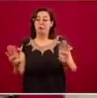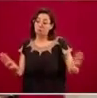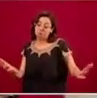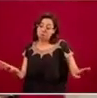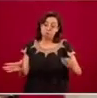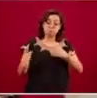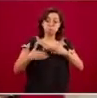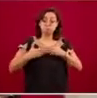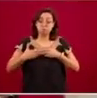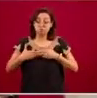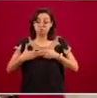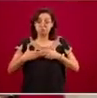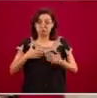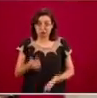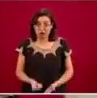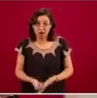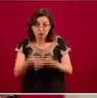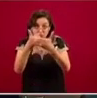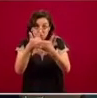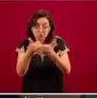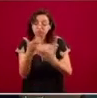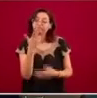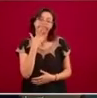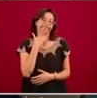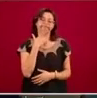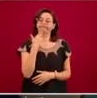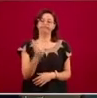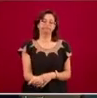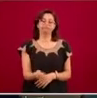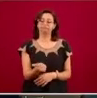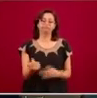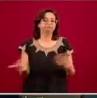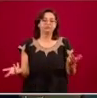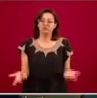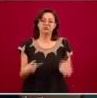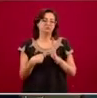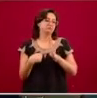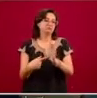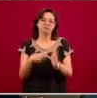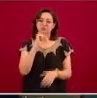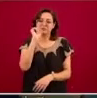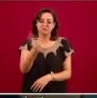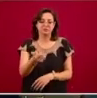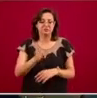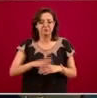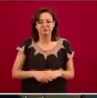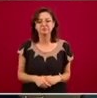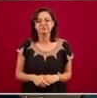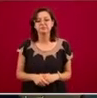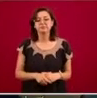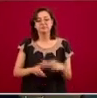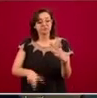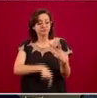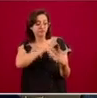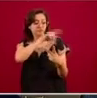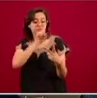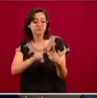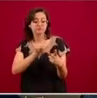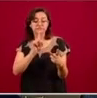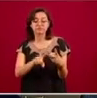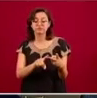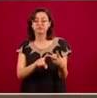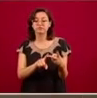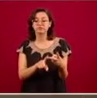because throughout all of history, and the closing of the borders, because throughout all of history we have not found any scientific or